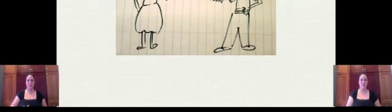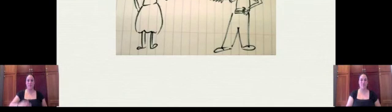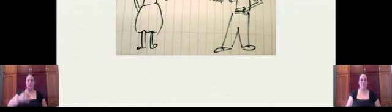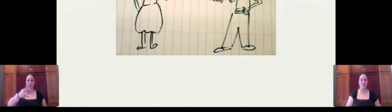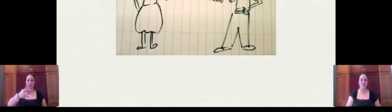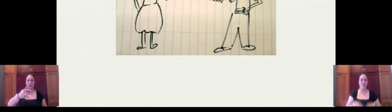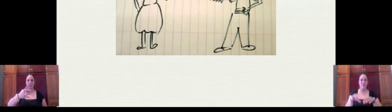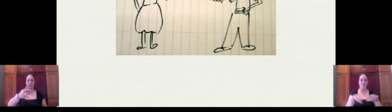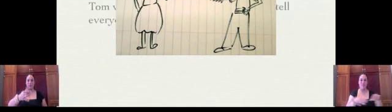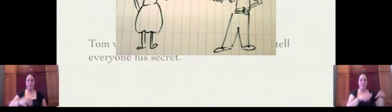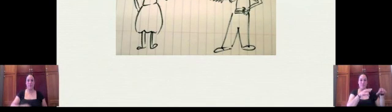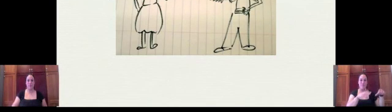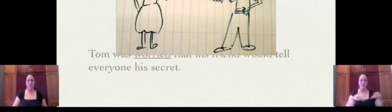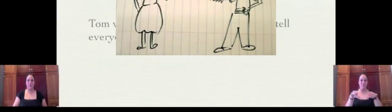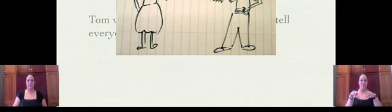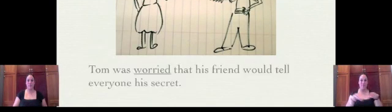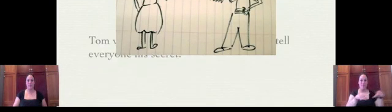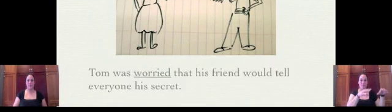Worried.